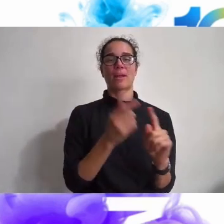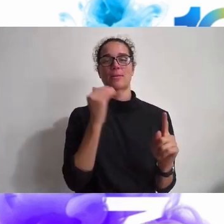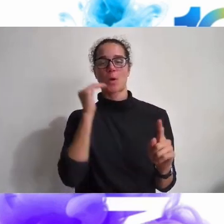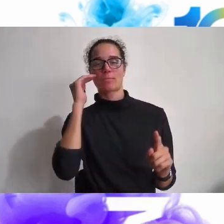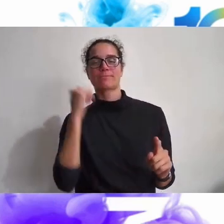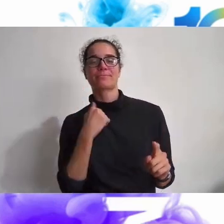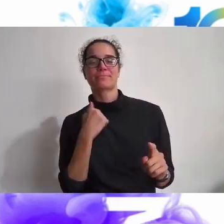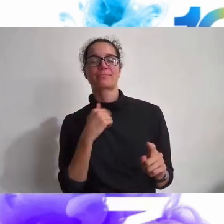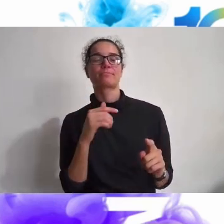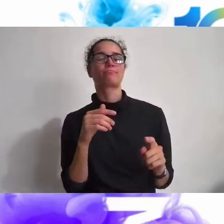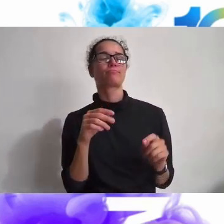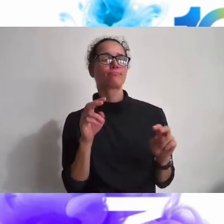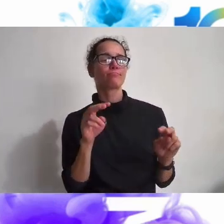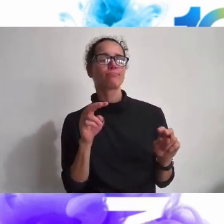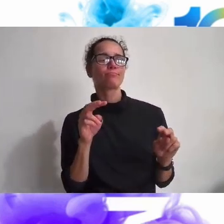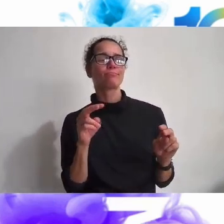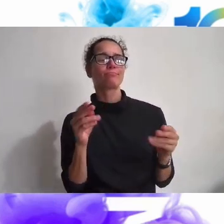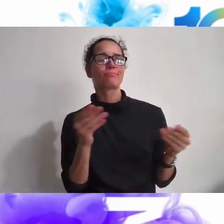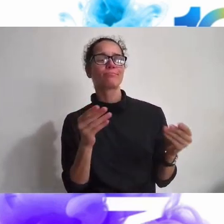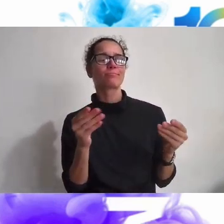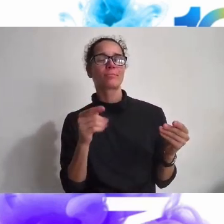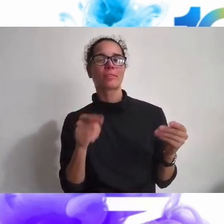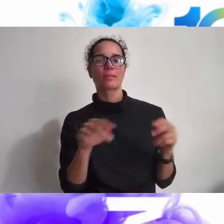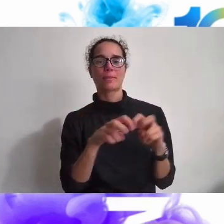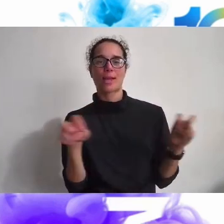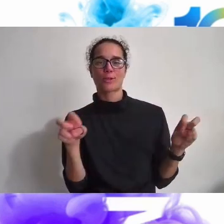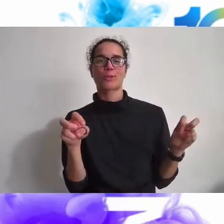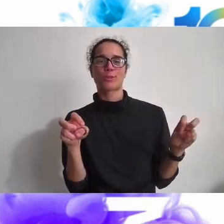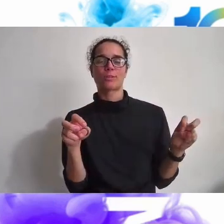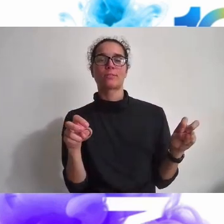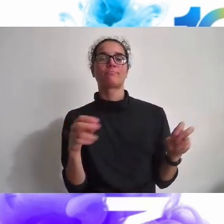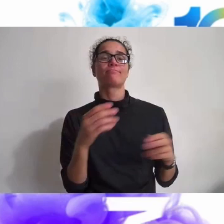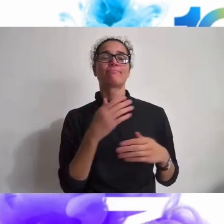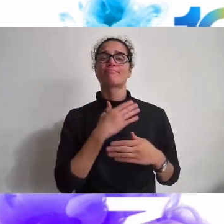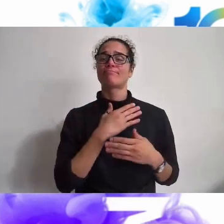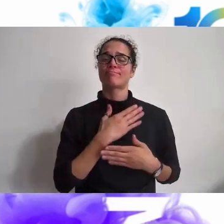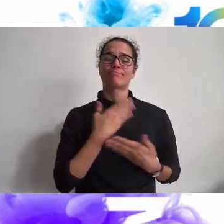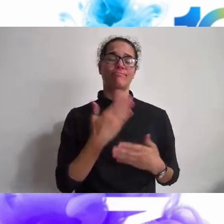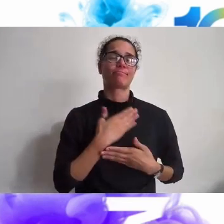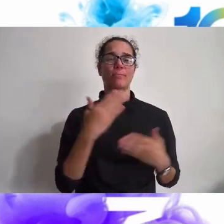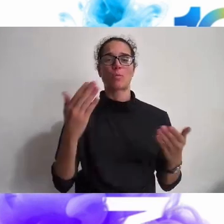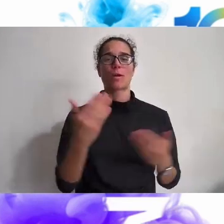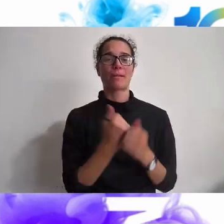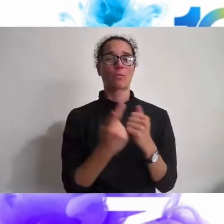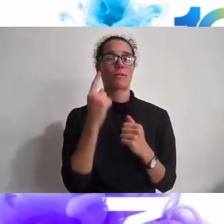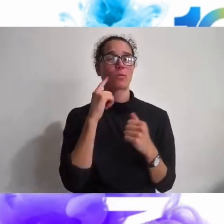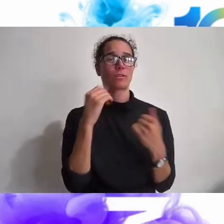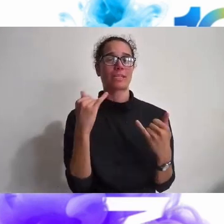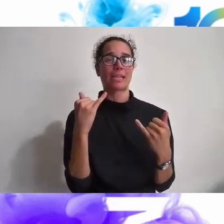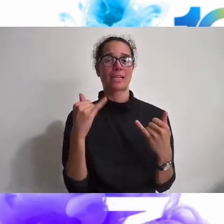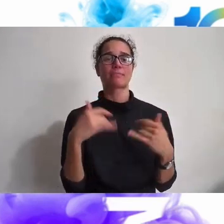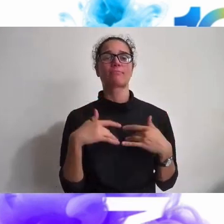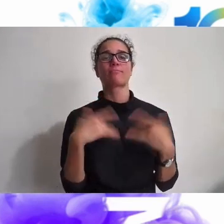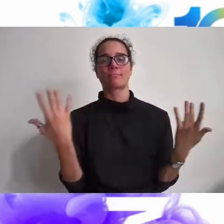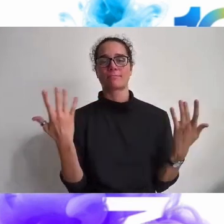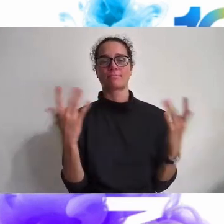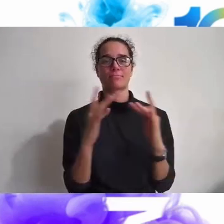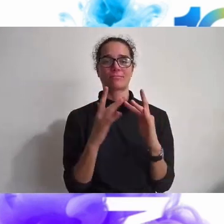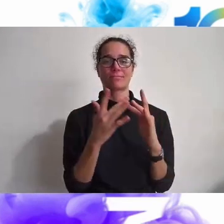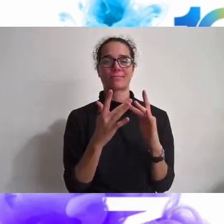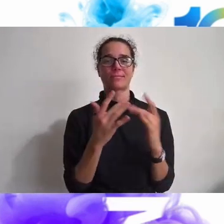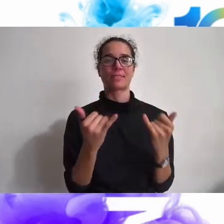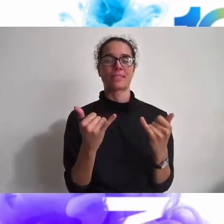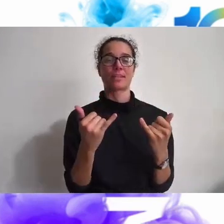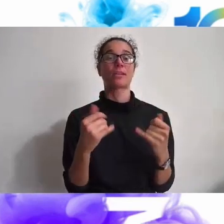moderating this panel and happy to welcome everyone to this virtual event today. We have an excellent